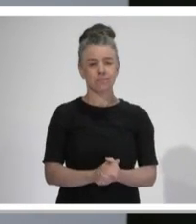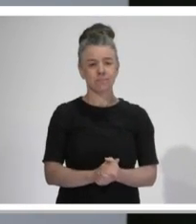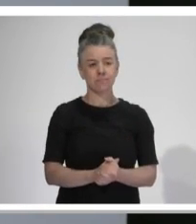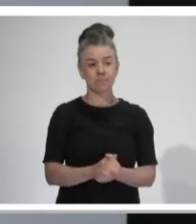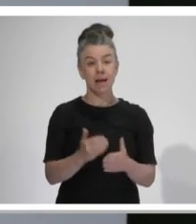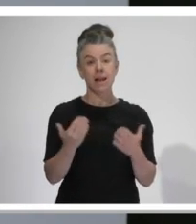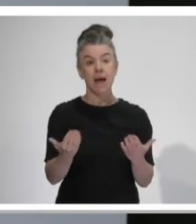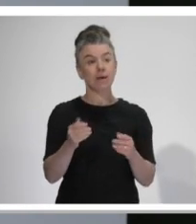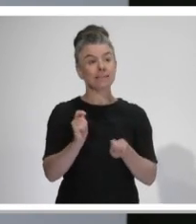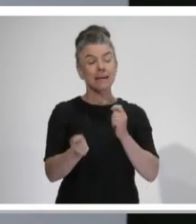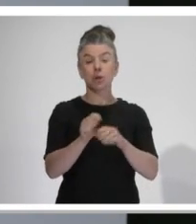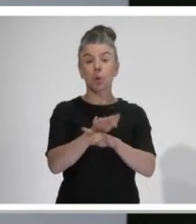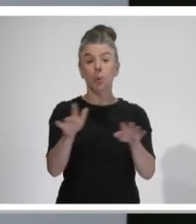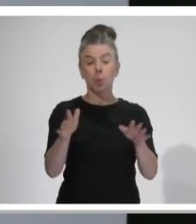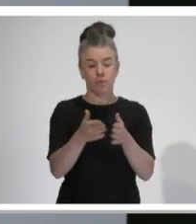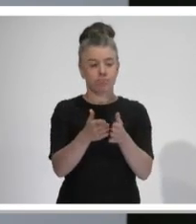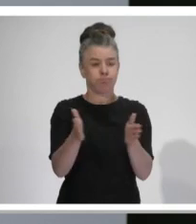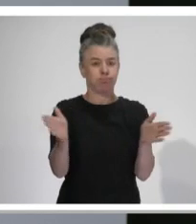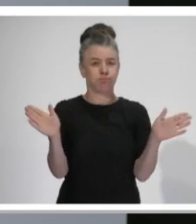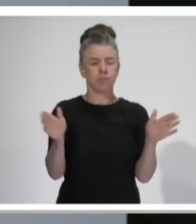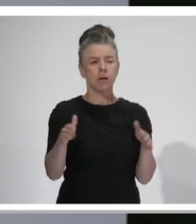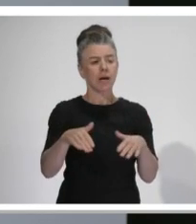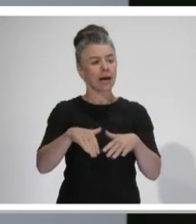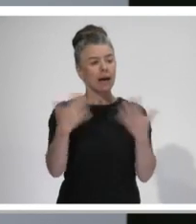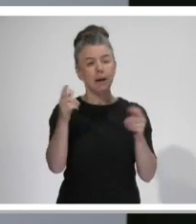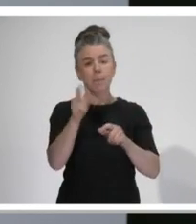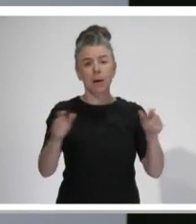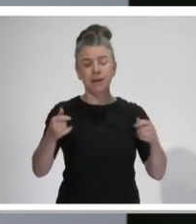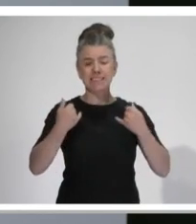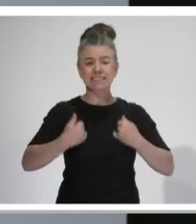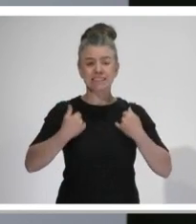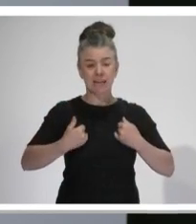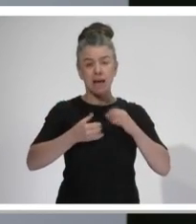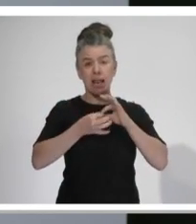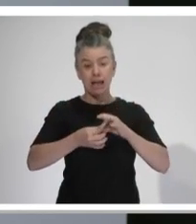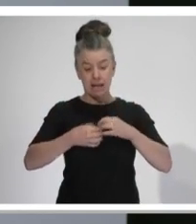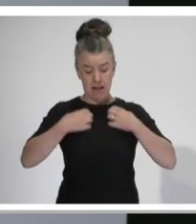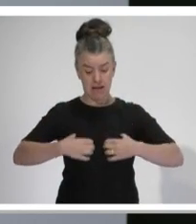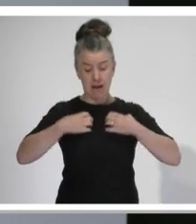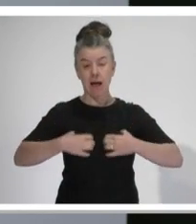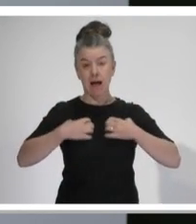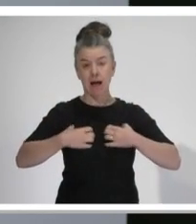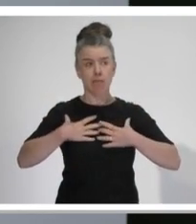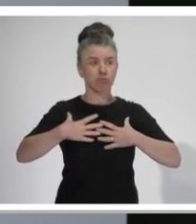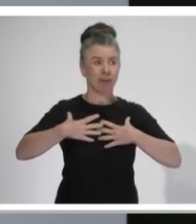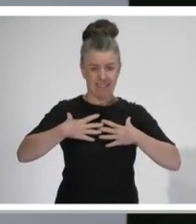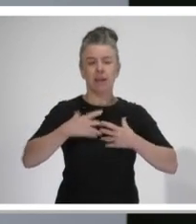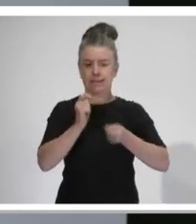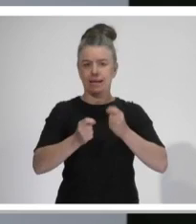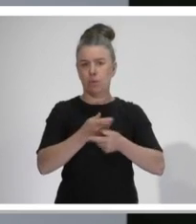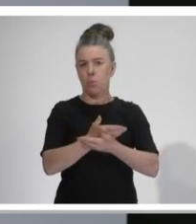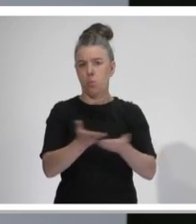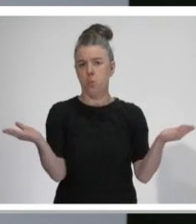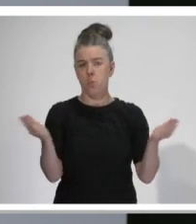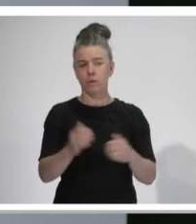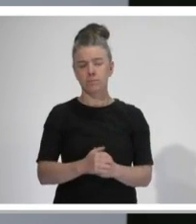for COVID-19 to include anyone with respiratory symptoms. We encourage anyone who has COVID-19 symptoms to